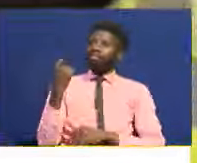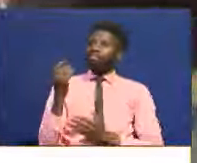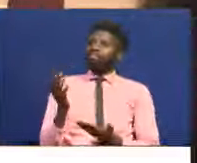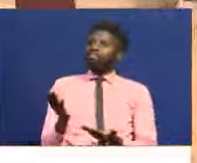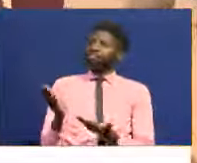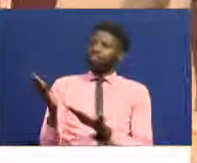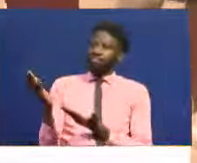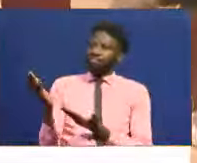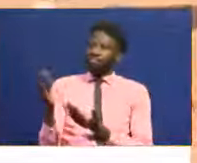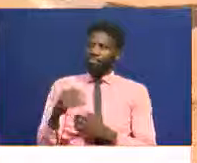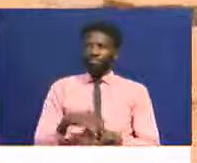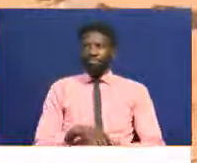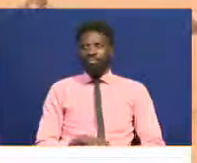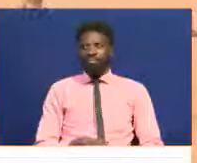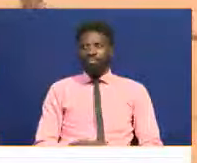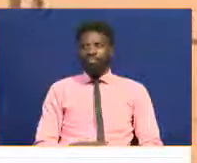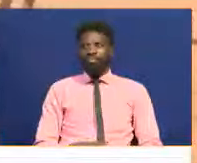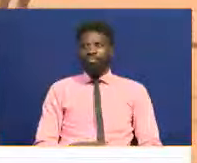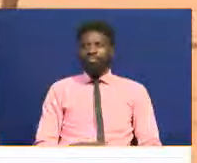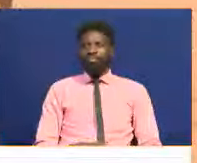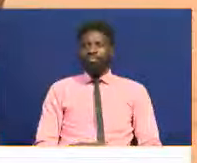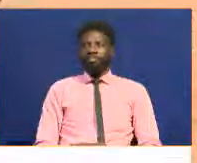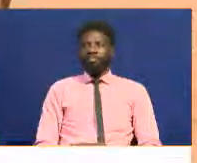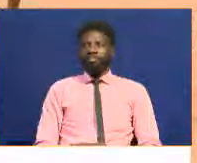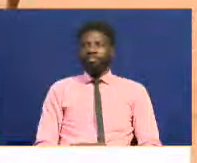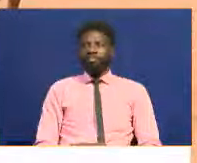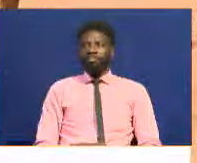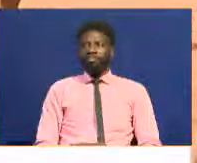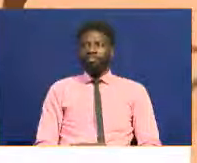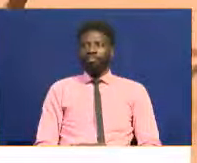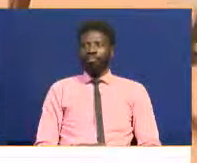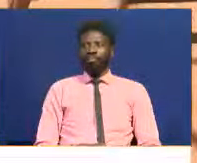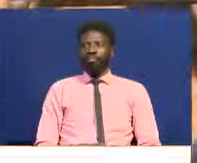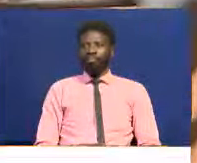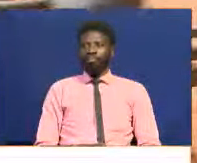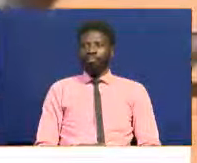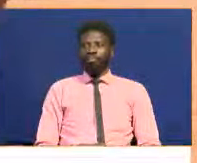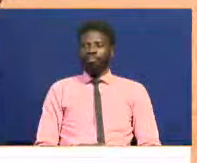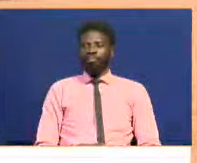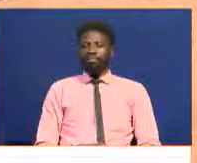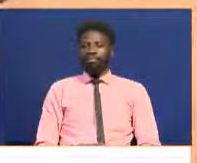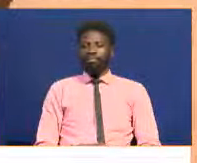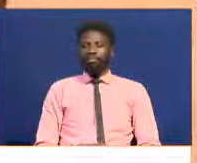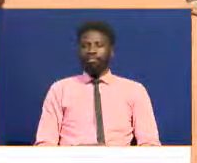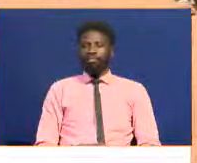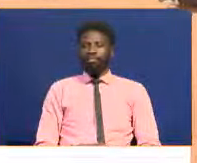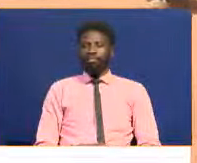Gishu Kiwashira, Easy Friday.